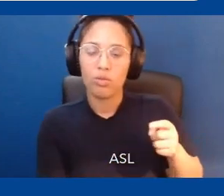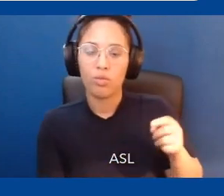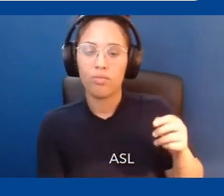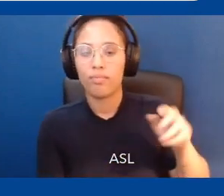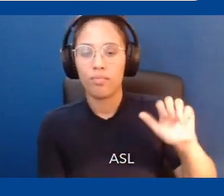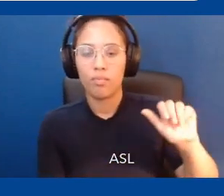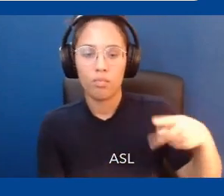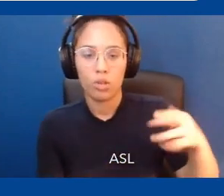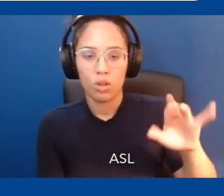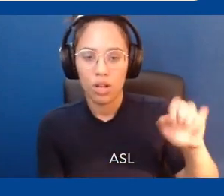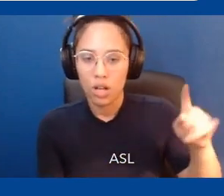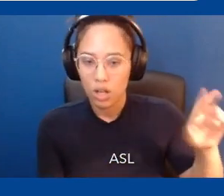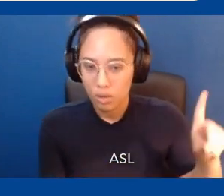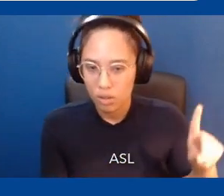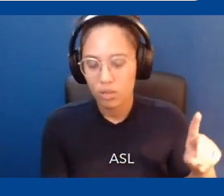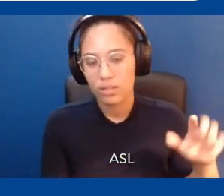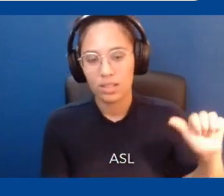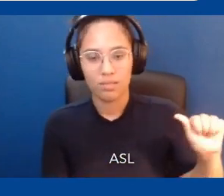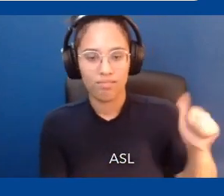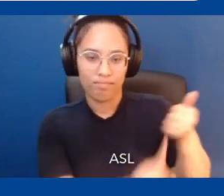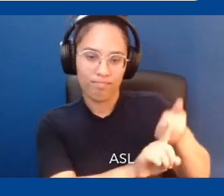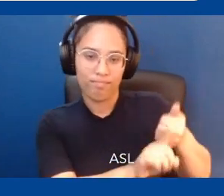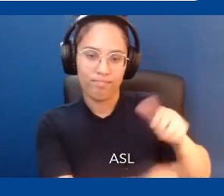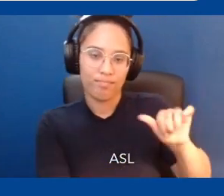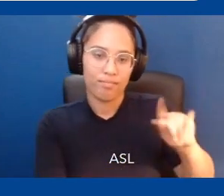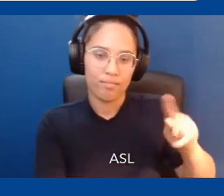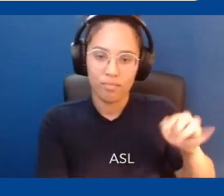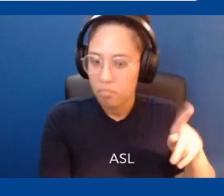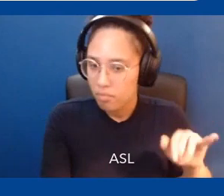along. But anyway.